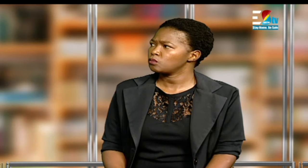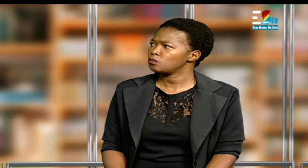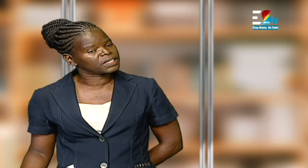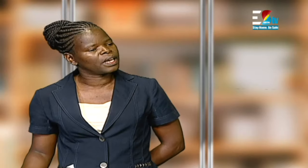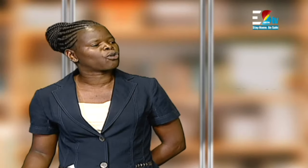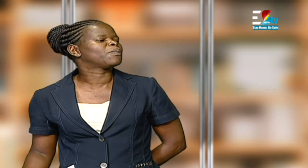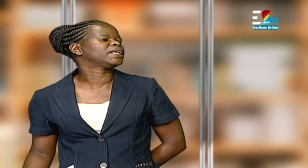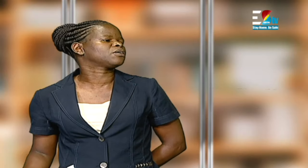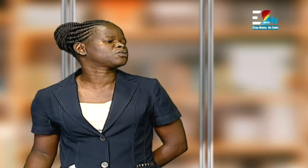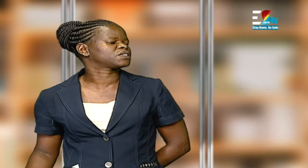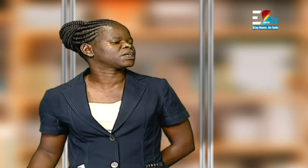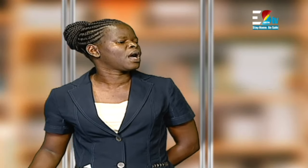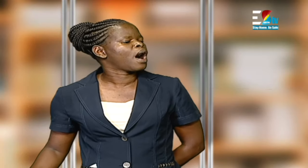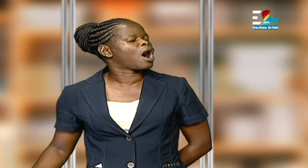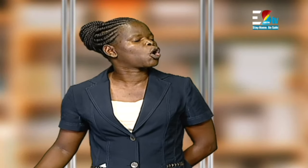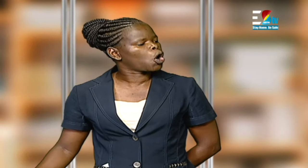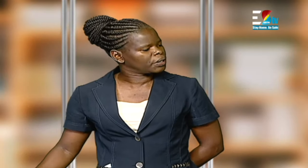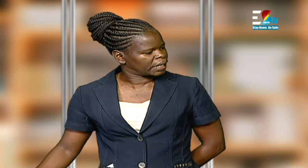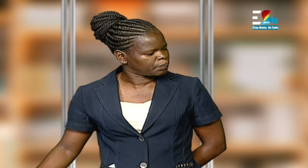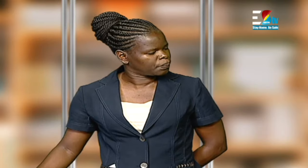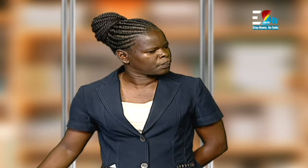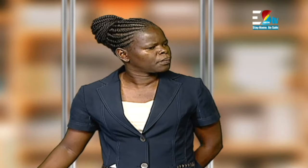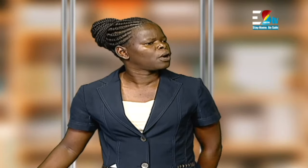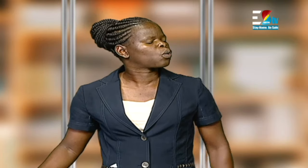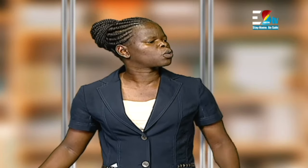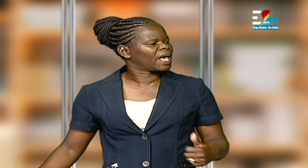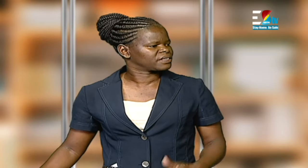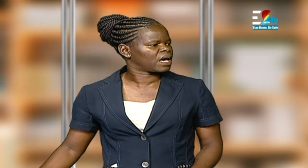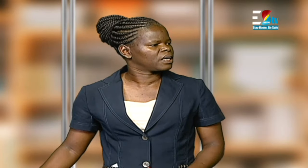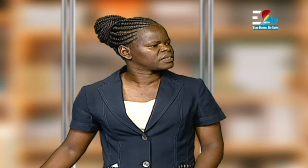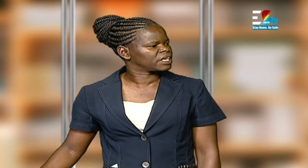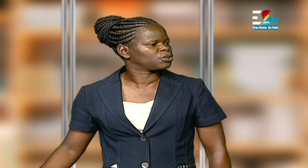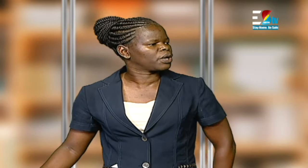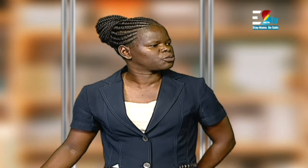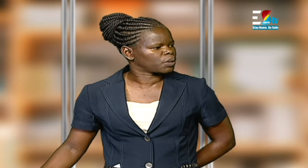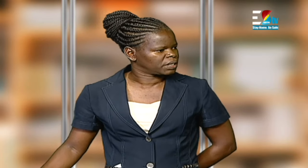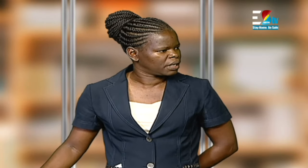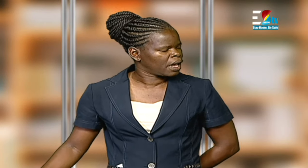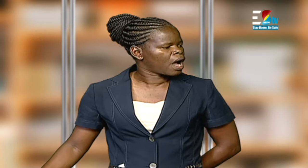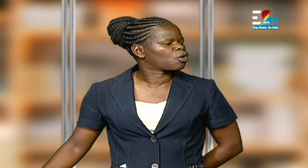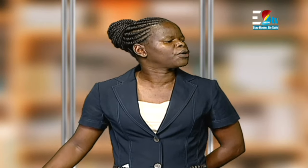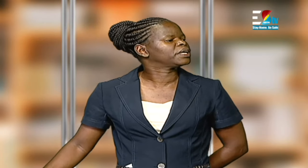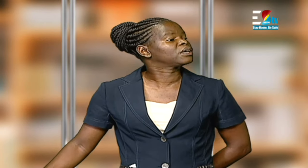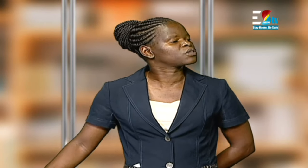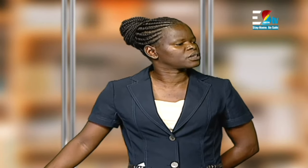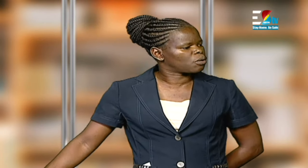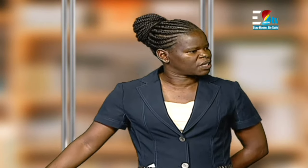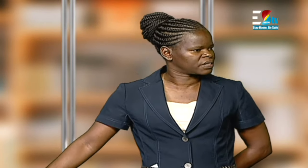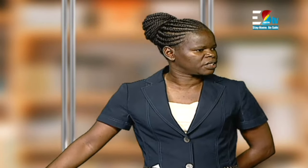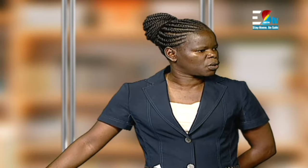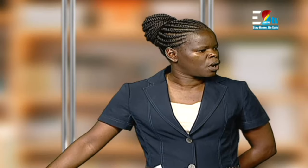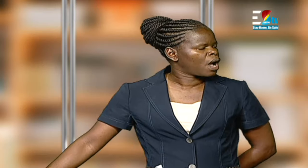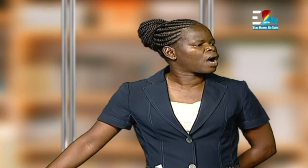ke umfundzi kumeleke ukuthi akhone kuchaza sendo emshweni, akhone